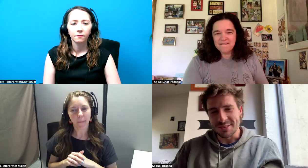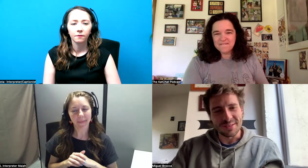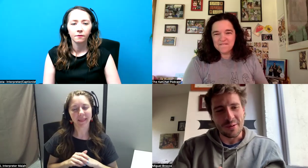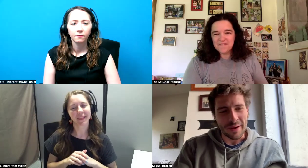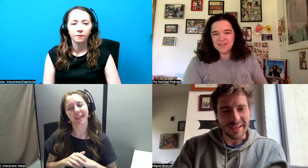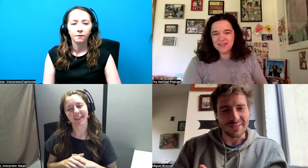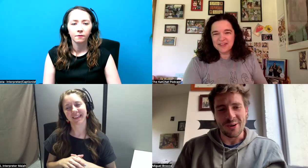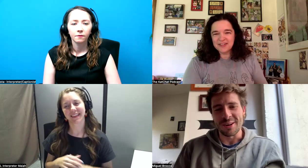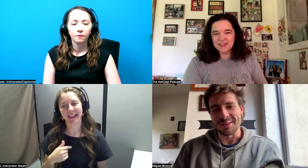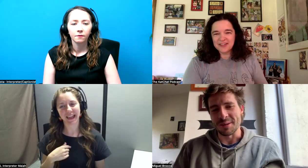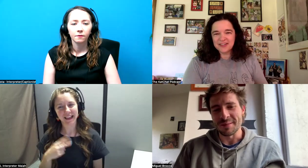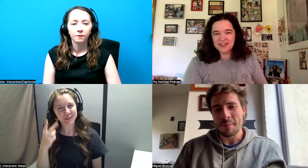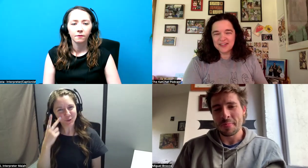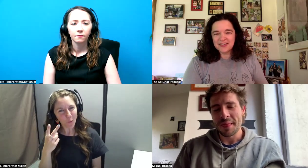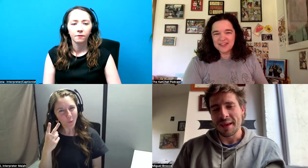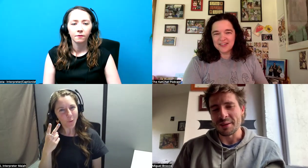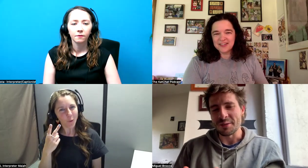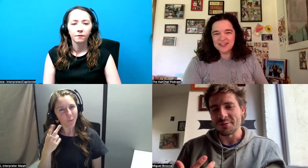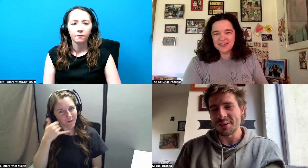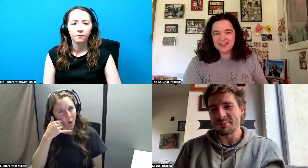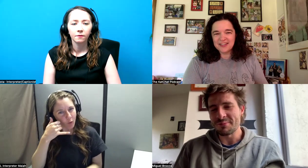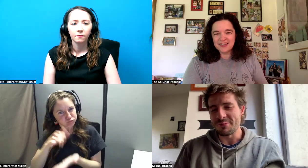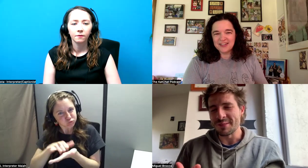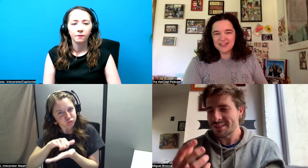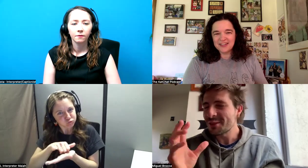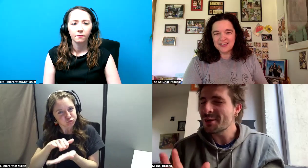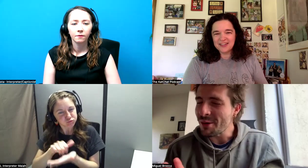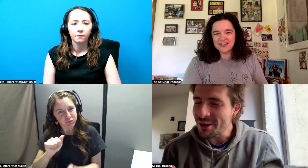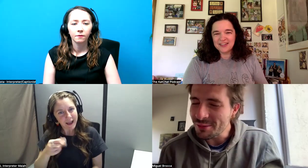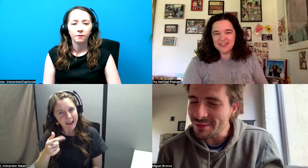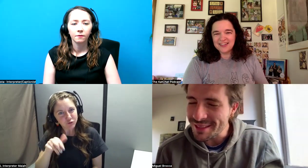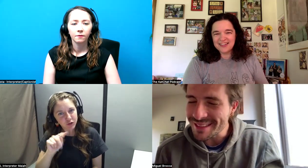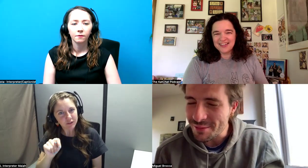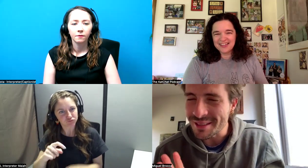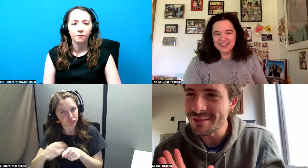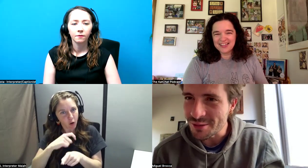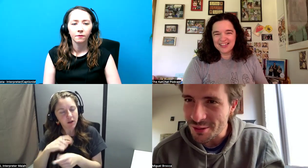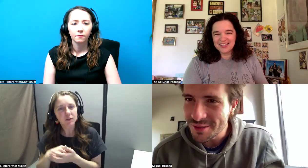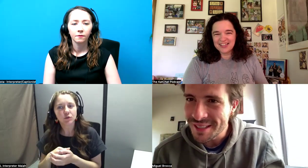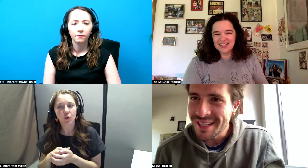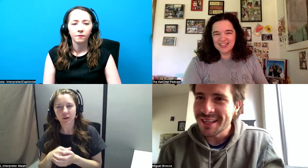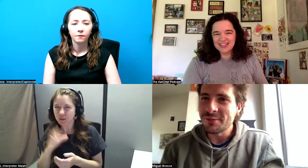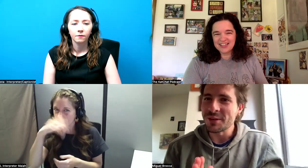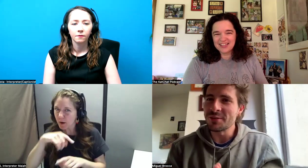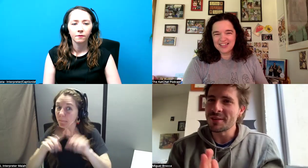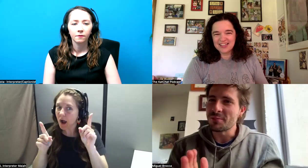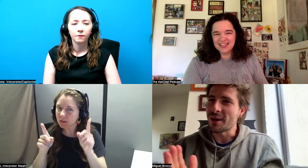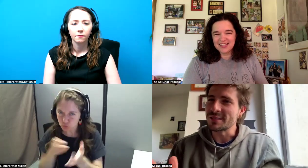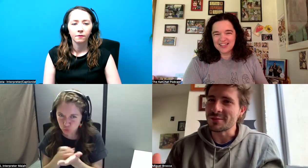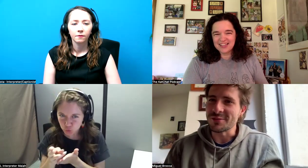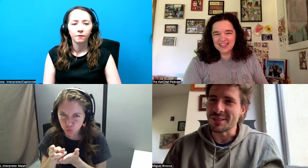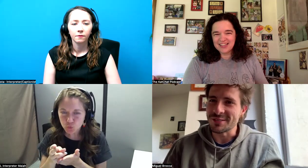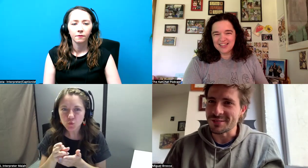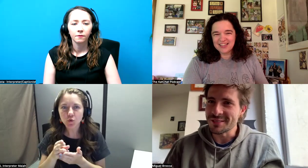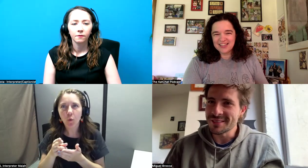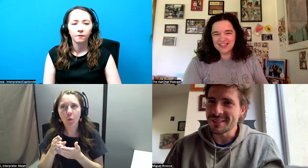and I just saw my agent calling me, and you know, it's very weird what I'm gonna say, but it's true. When you're in the process